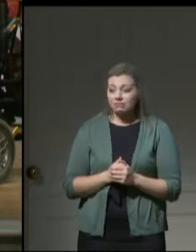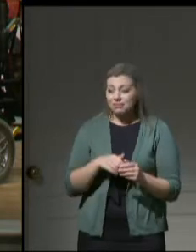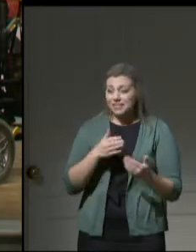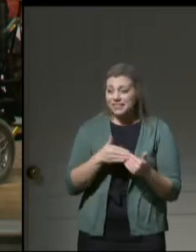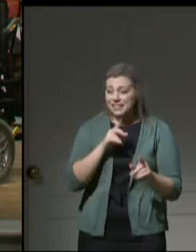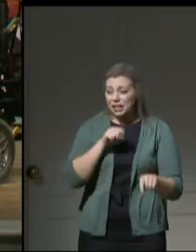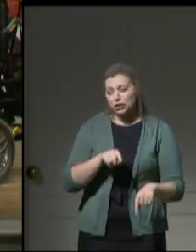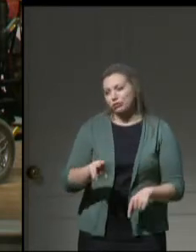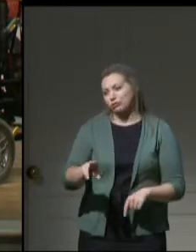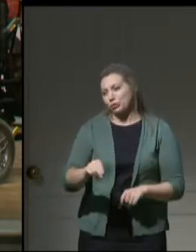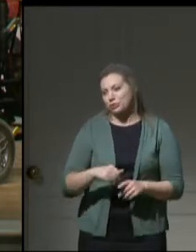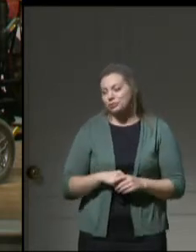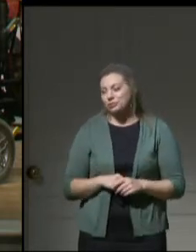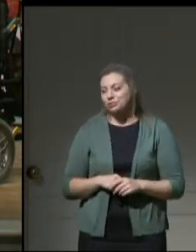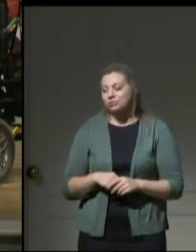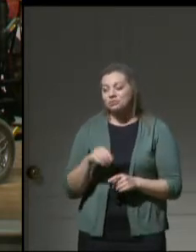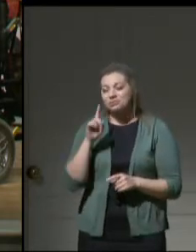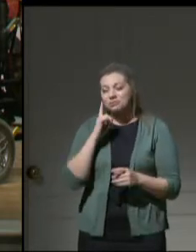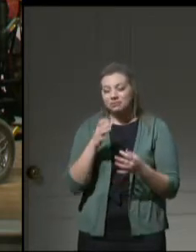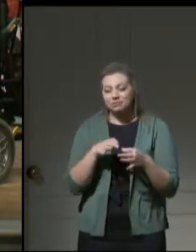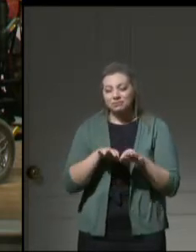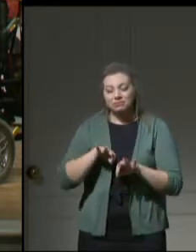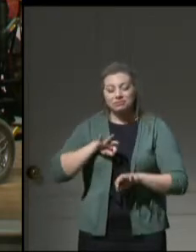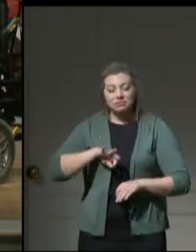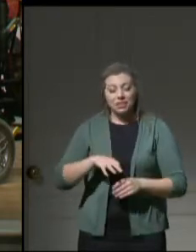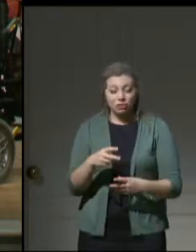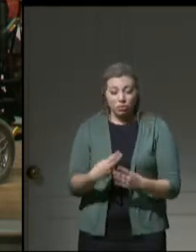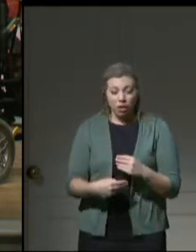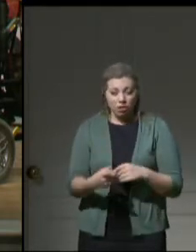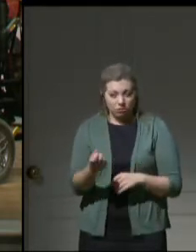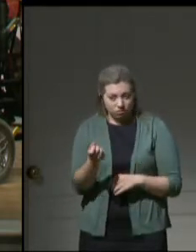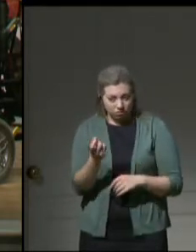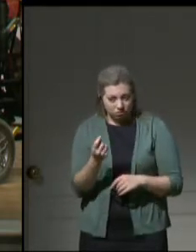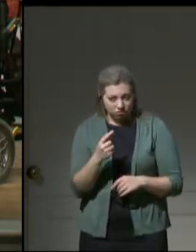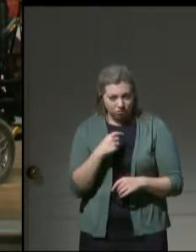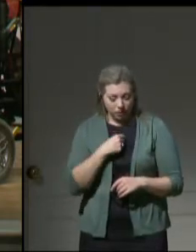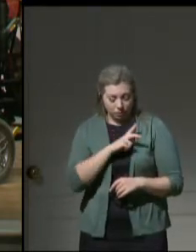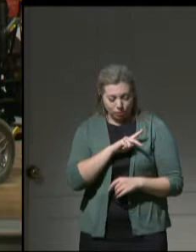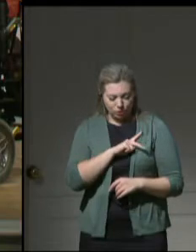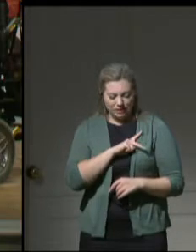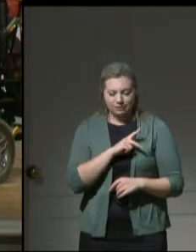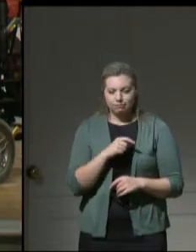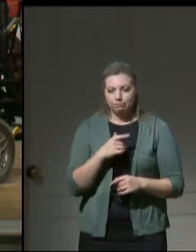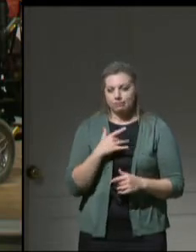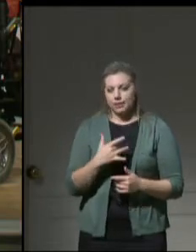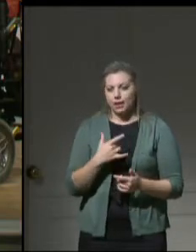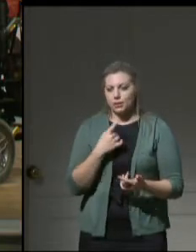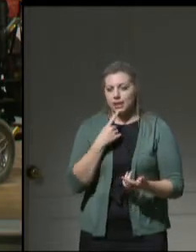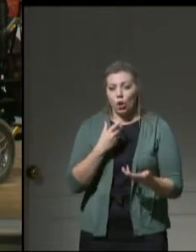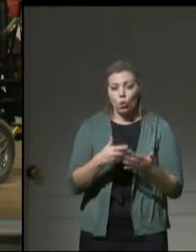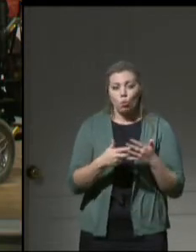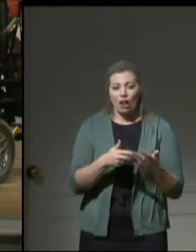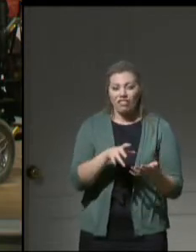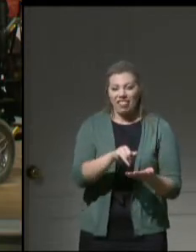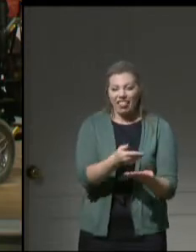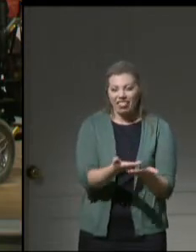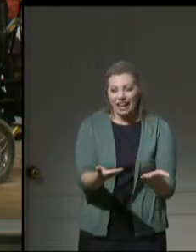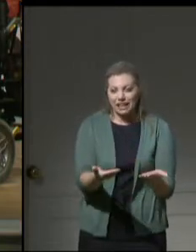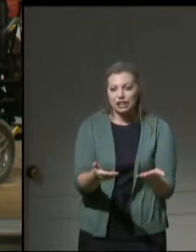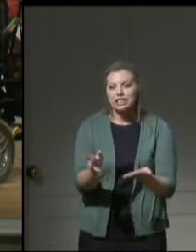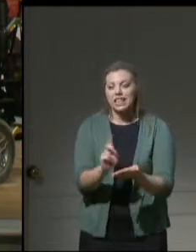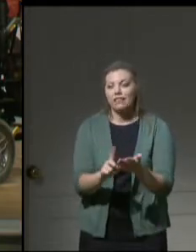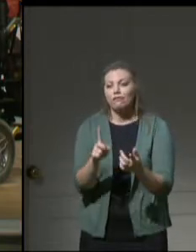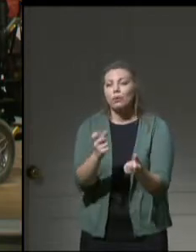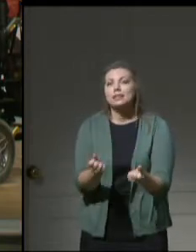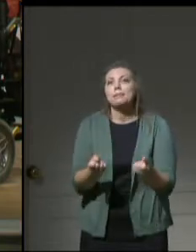answer. I think there's merit and value for both. I personally land on the whatever the thing is, design it for as many